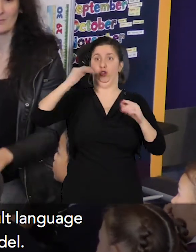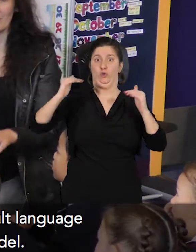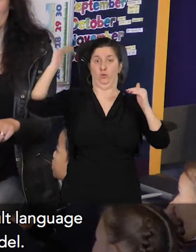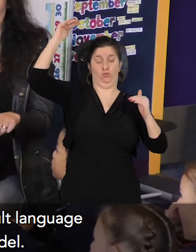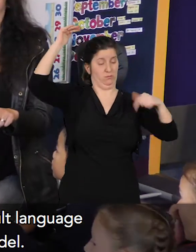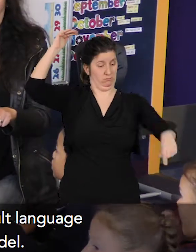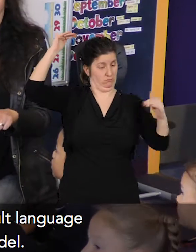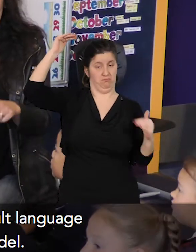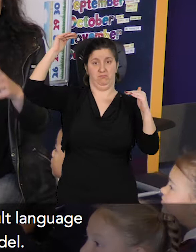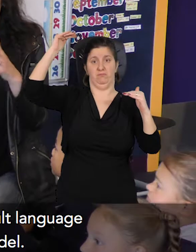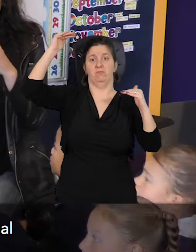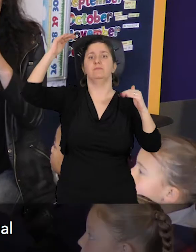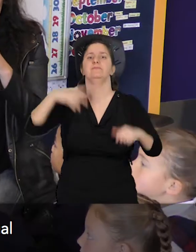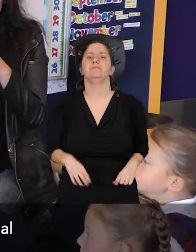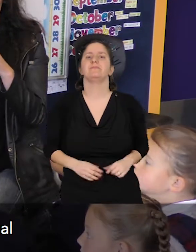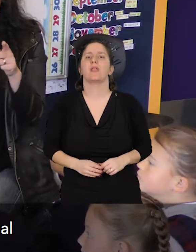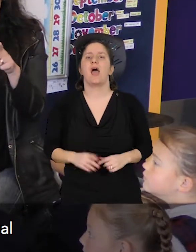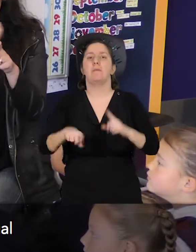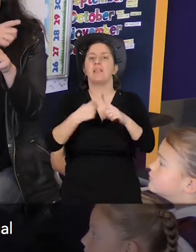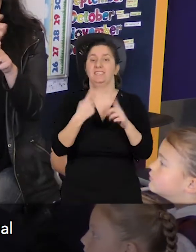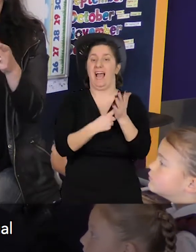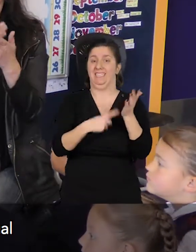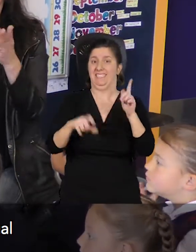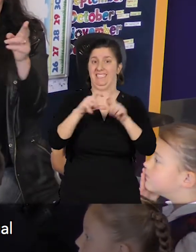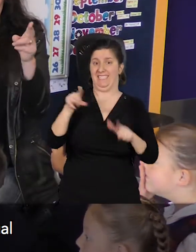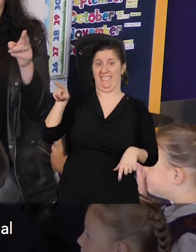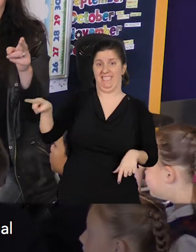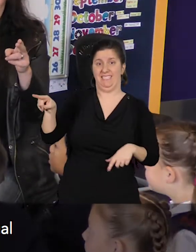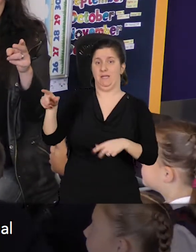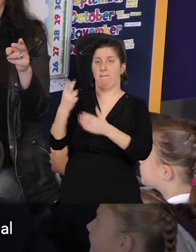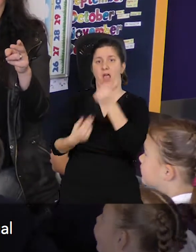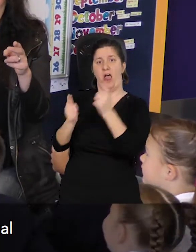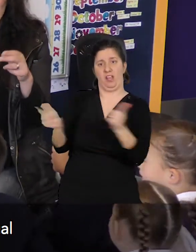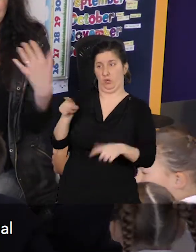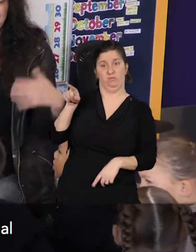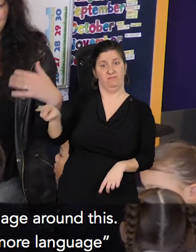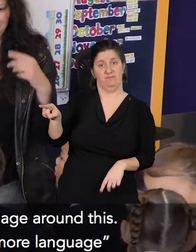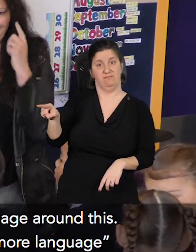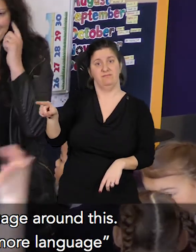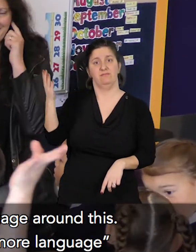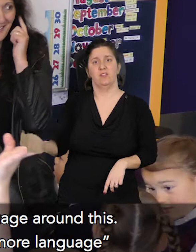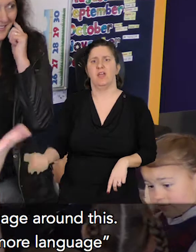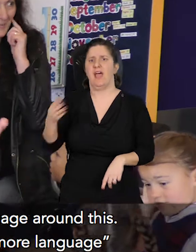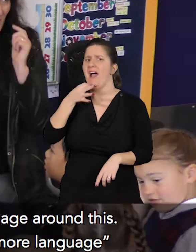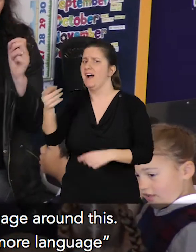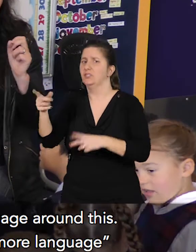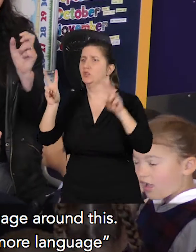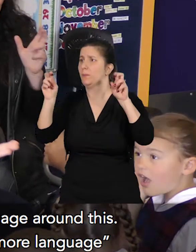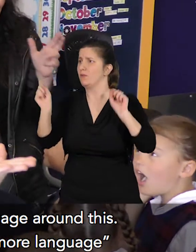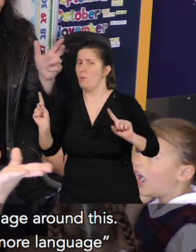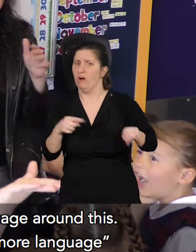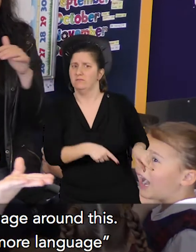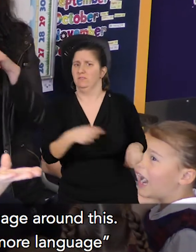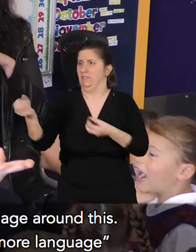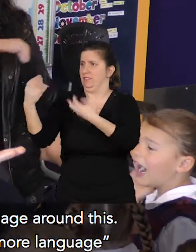NZSL because I'm his language model. You know, also having an RTD that is bilingual, I can say,